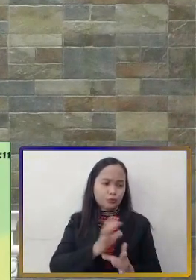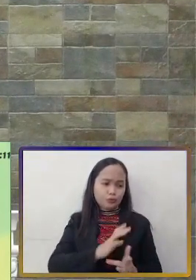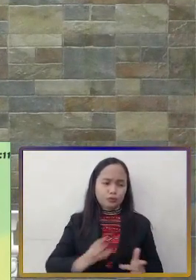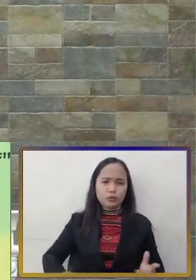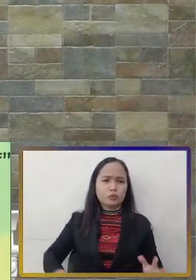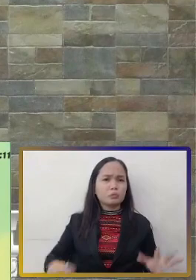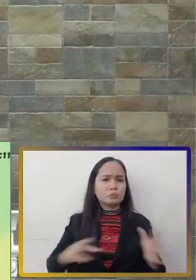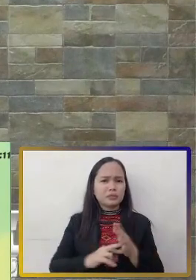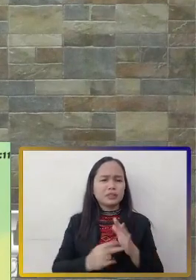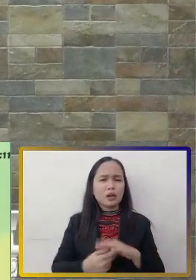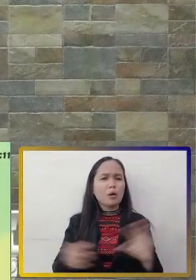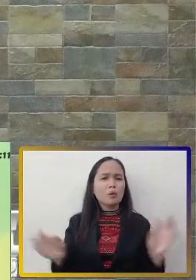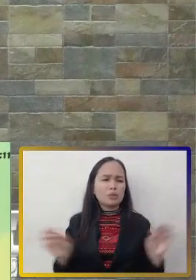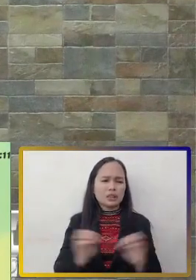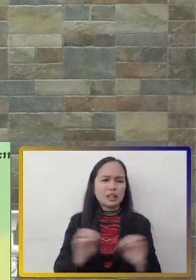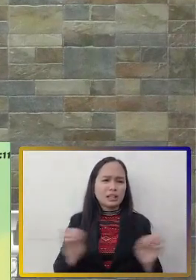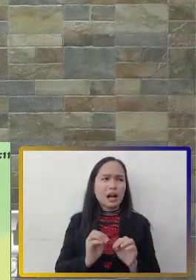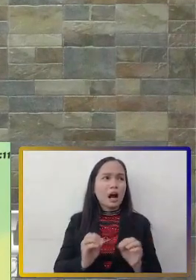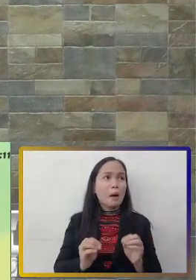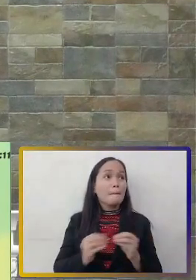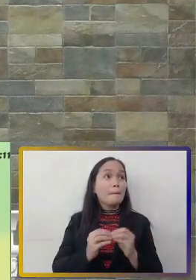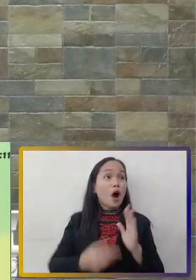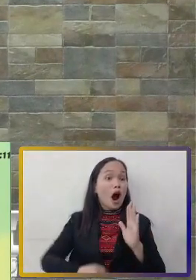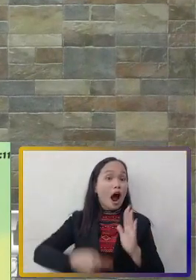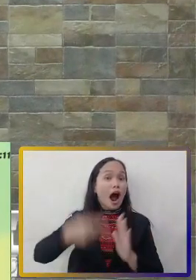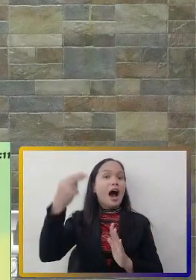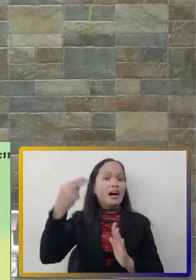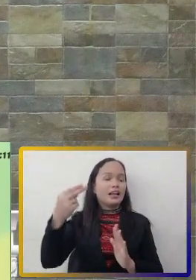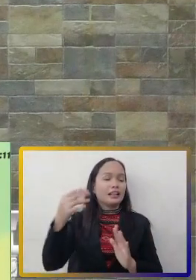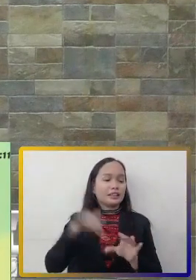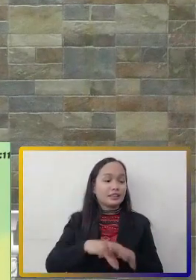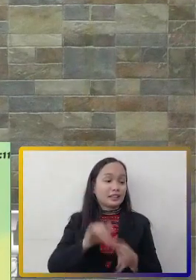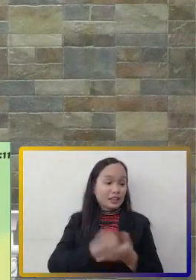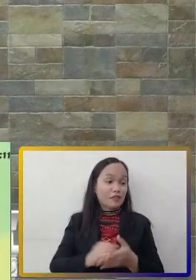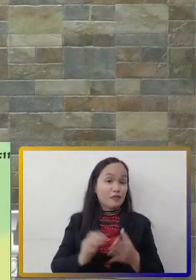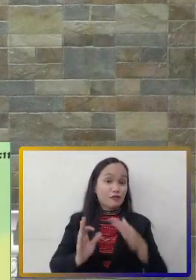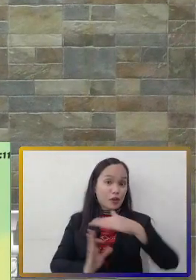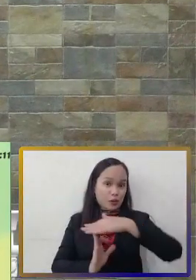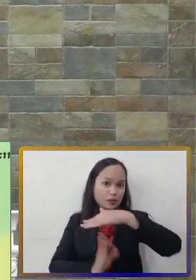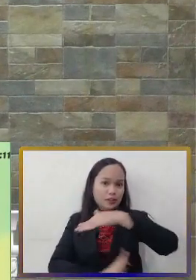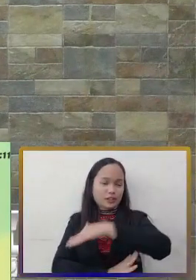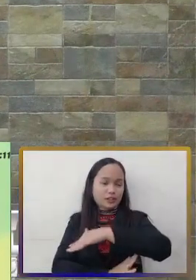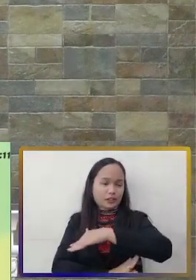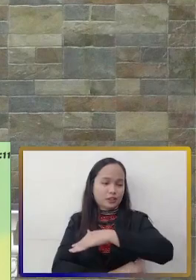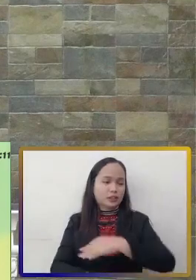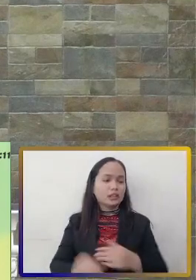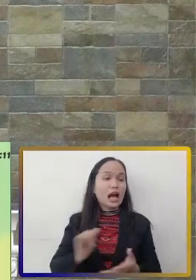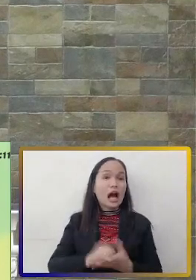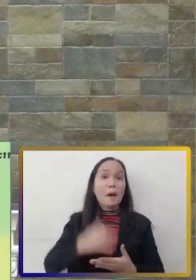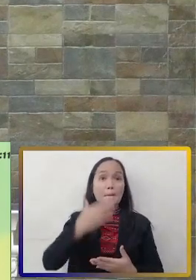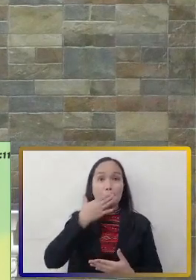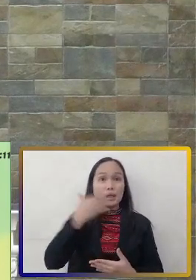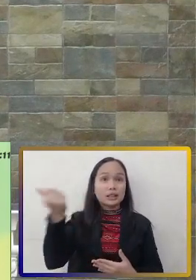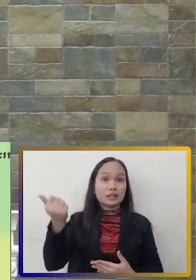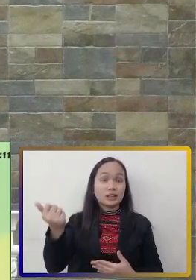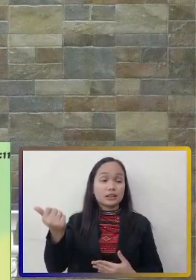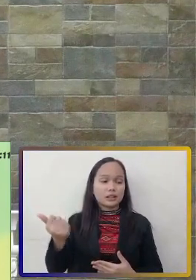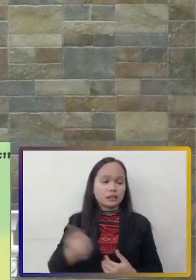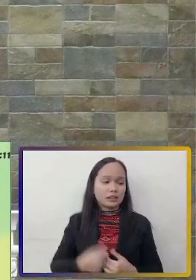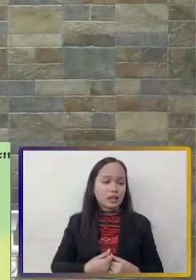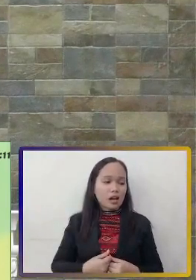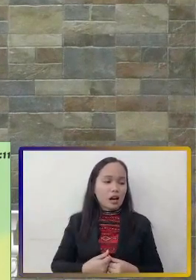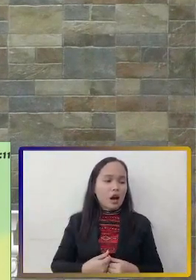na. Wala nang hihigit pa sa pundasyon na ito, mga kapatid. This is the best and the